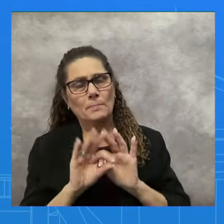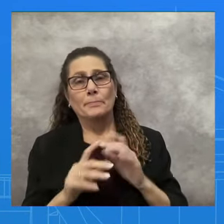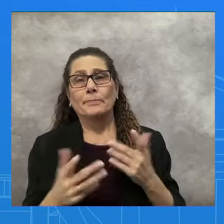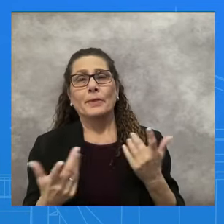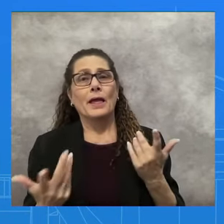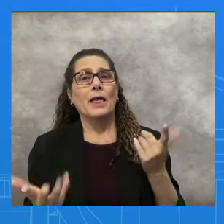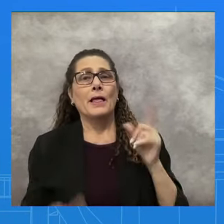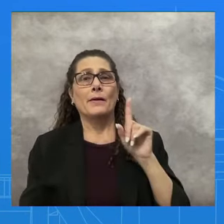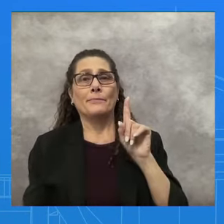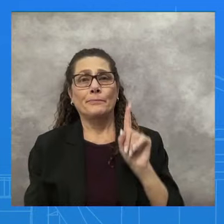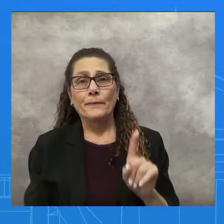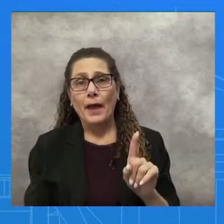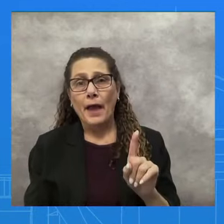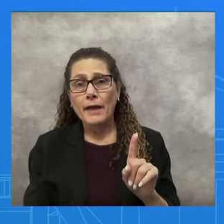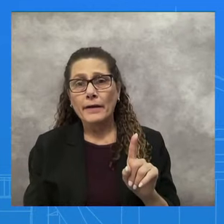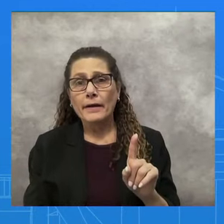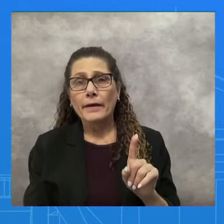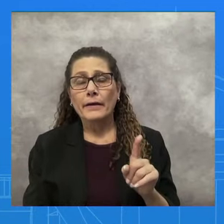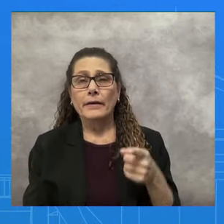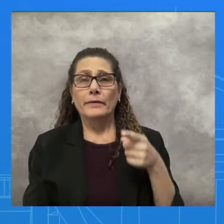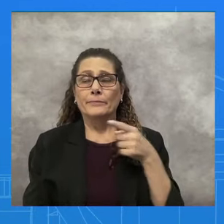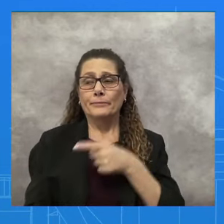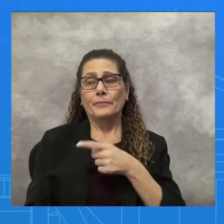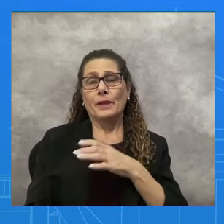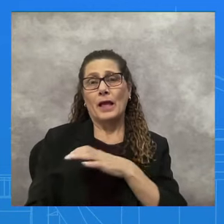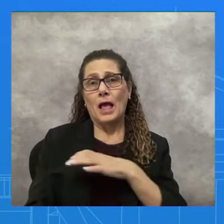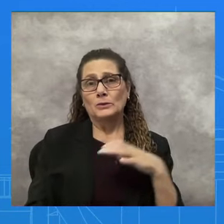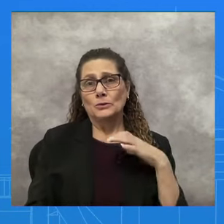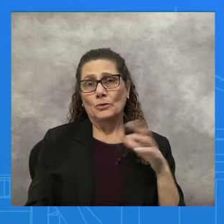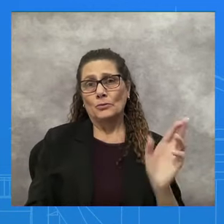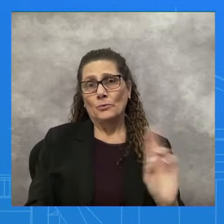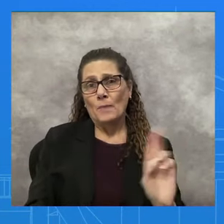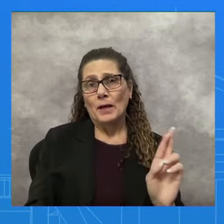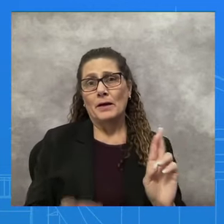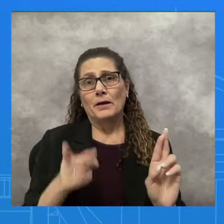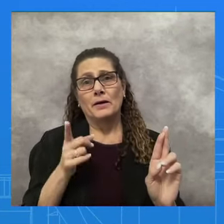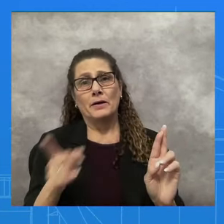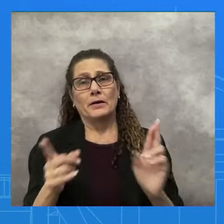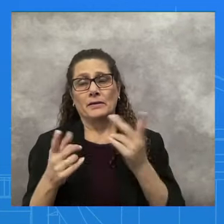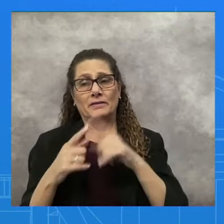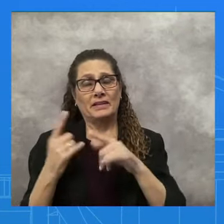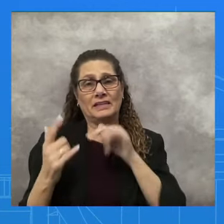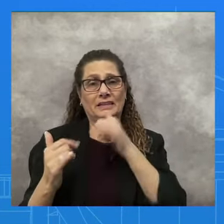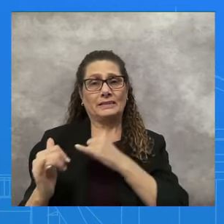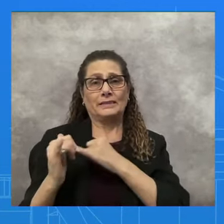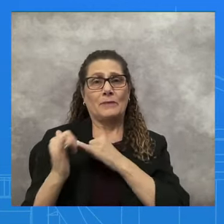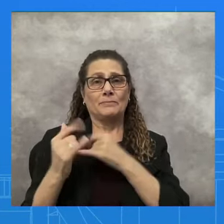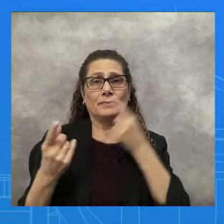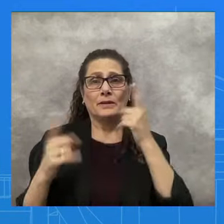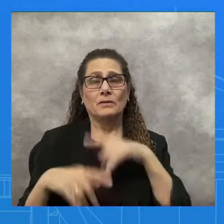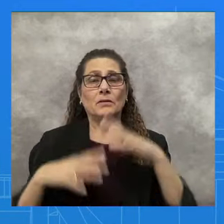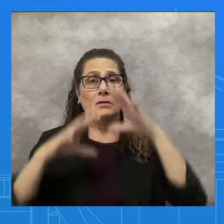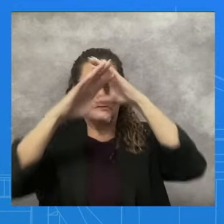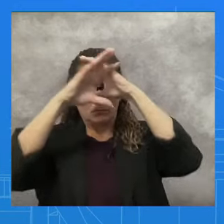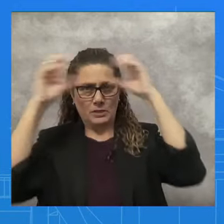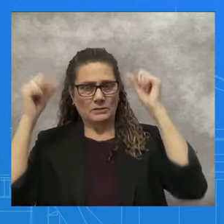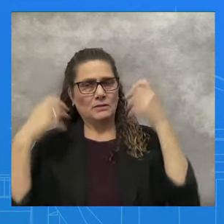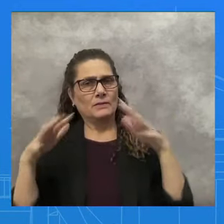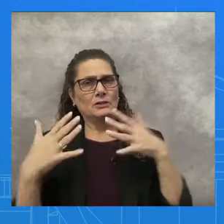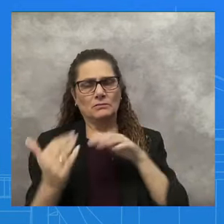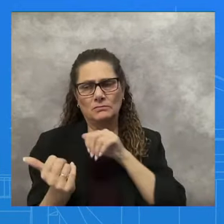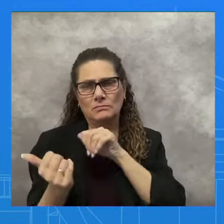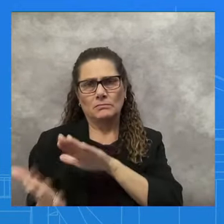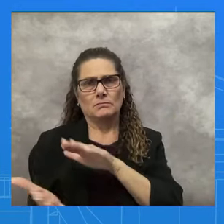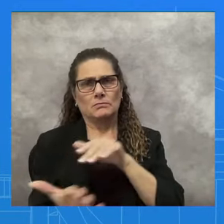they don't seem to feel that way. And I say this because the president has taken action. From the first piece of legislation that he signed into